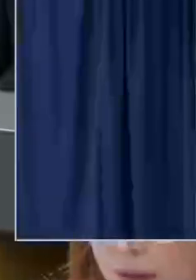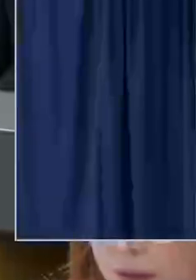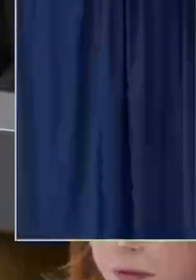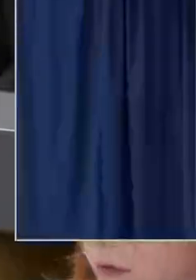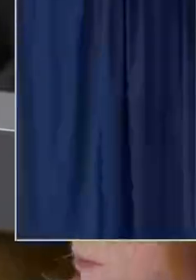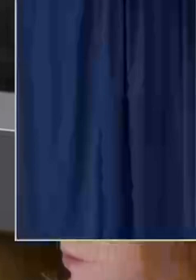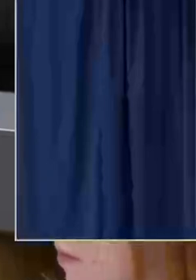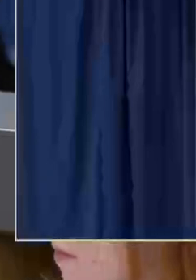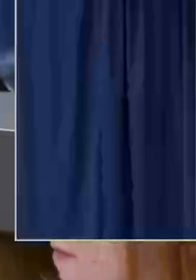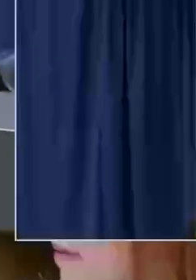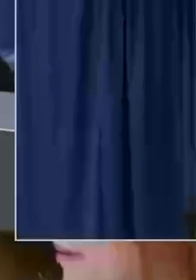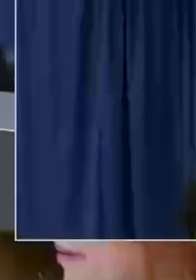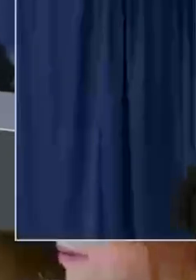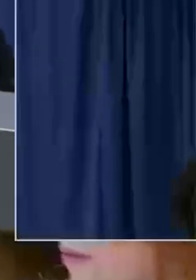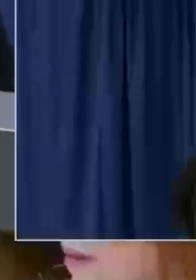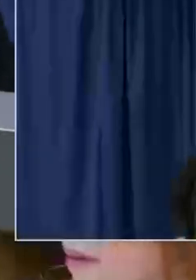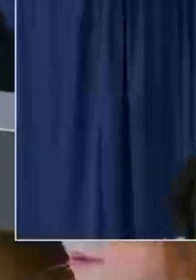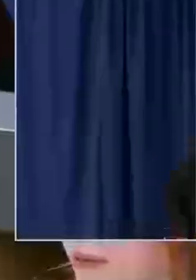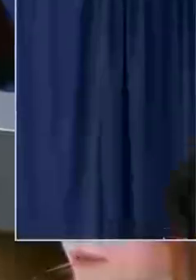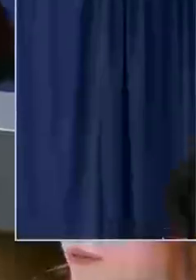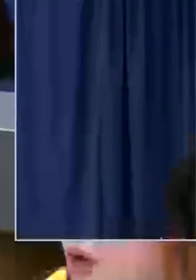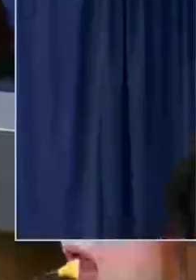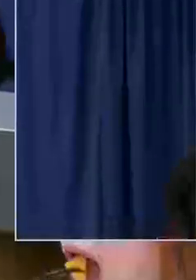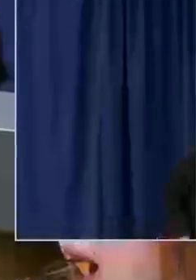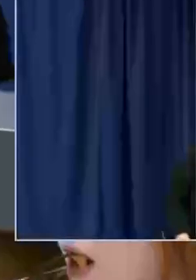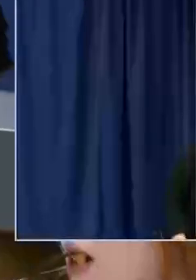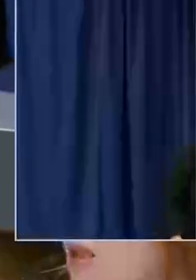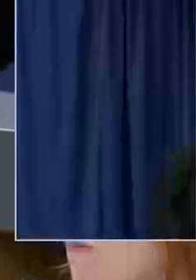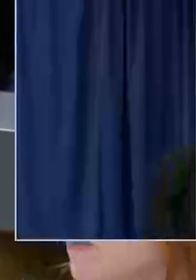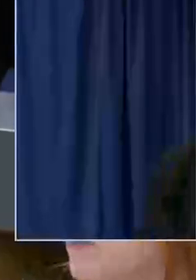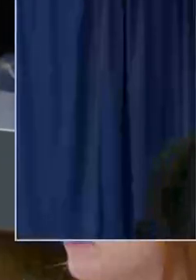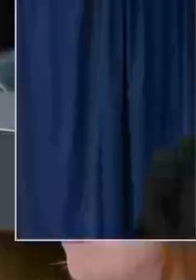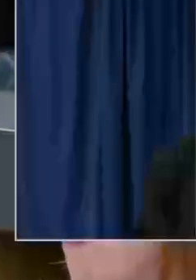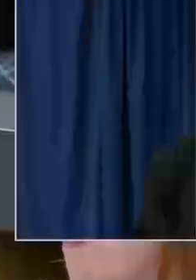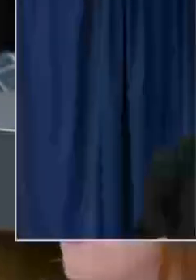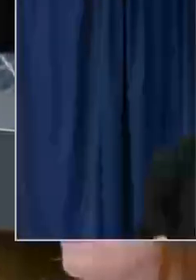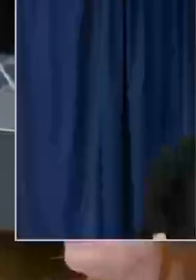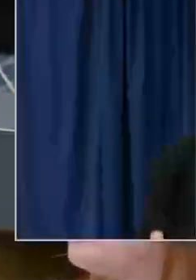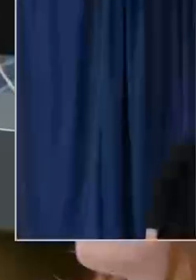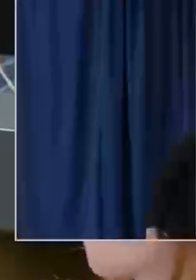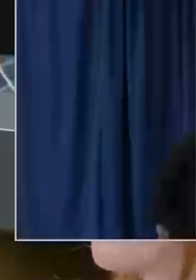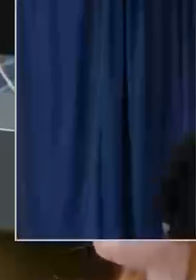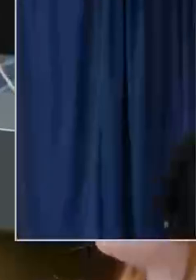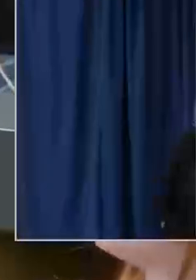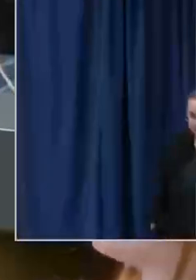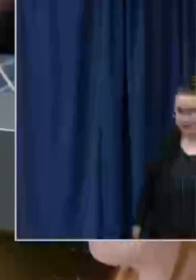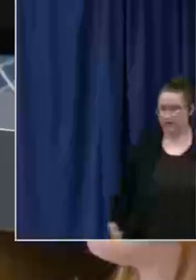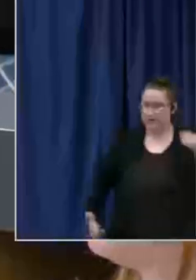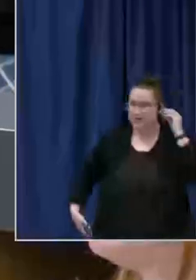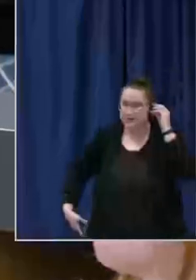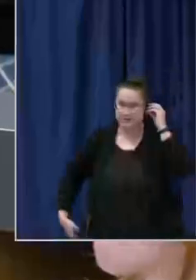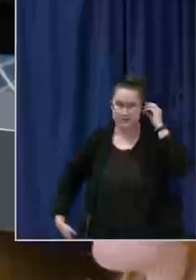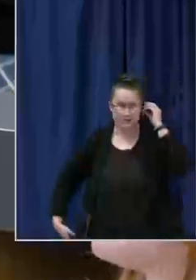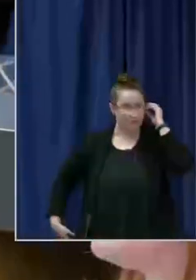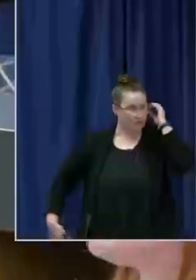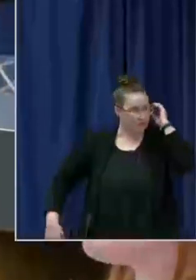All right, everyone. Hope you enjoyed your break, and now we will resume